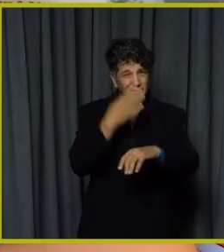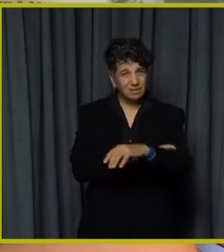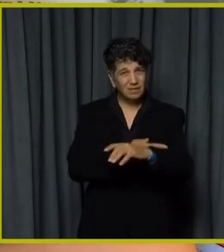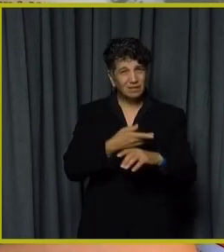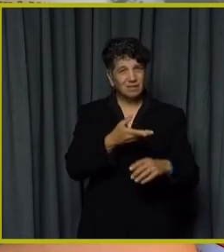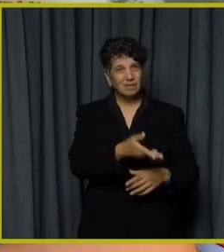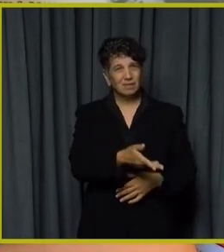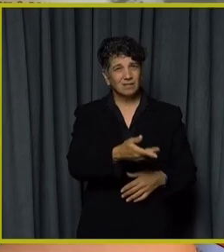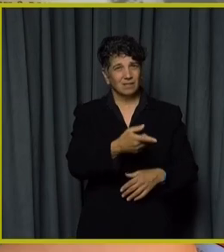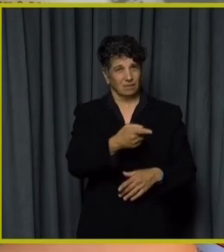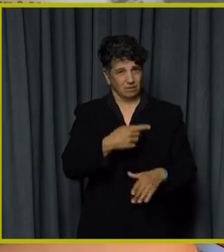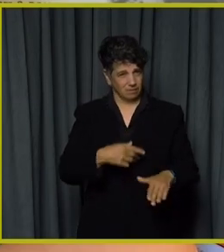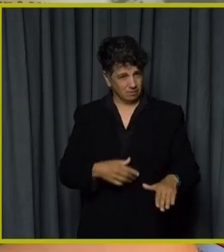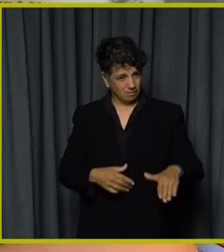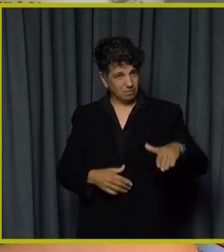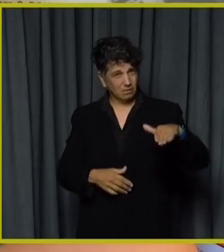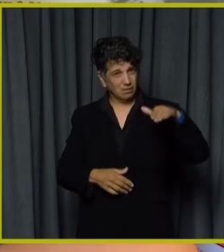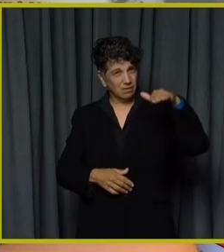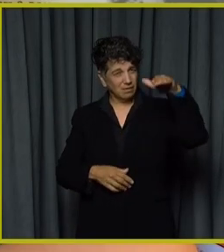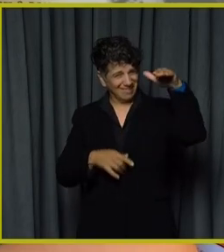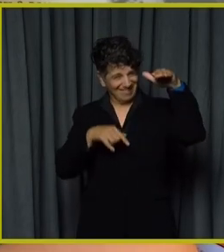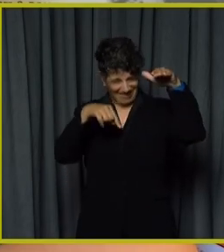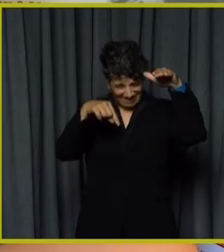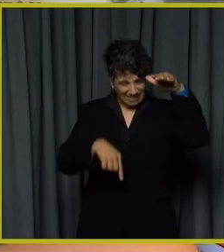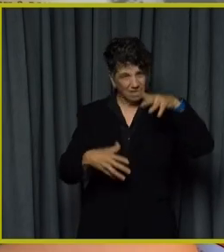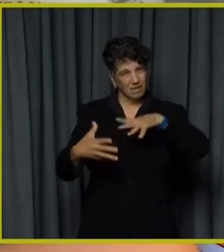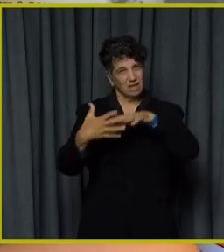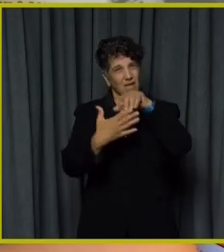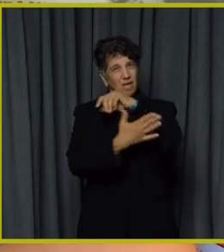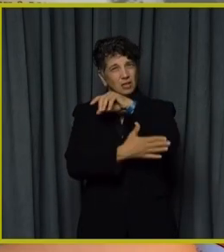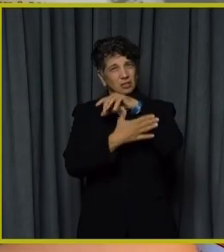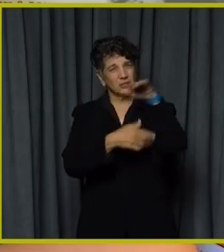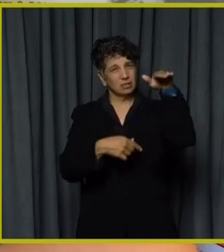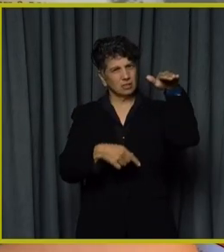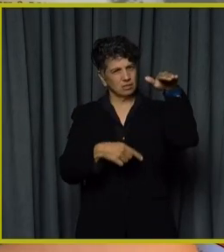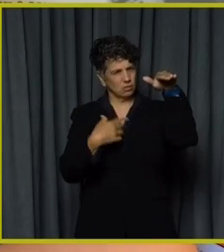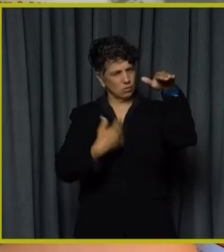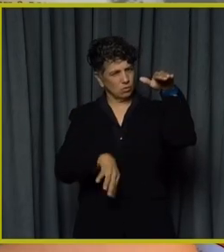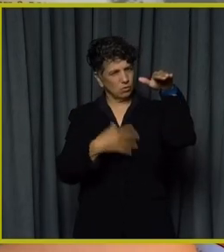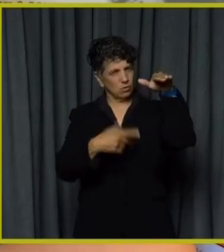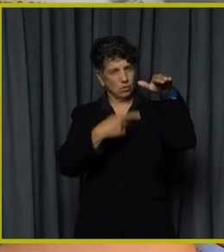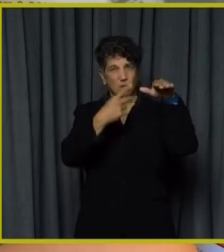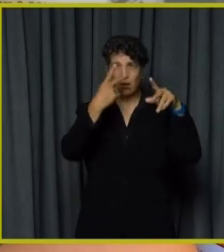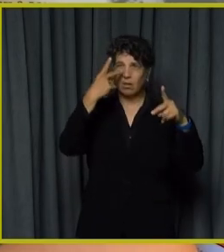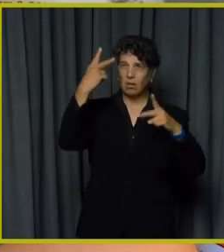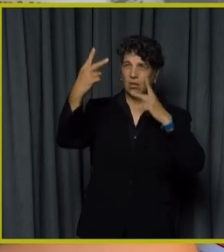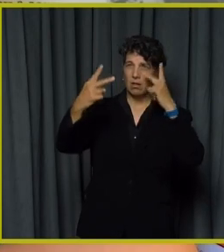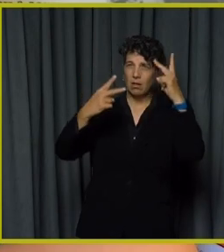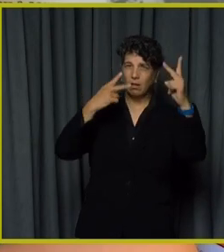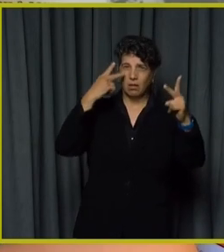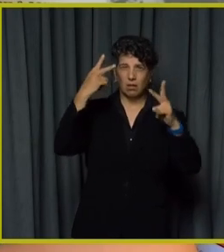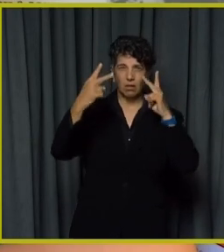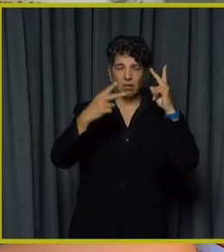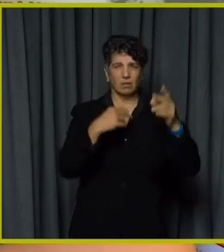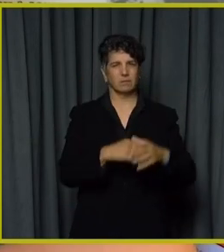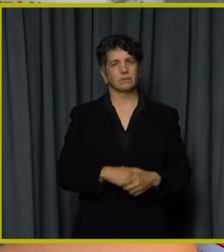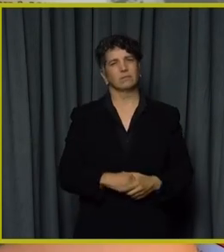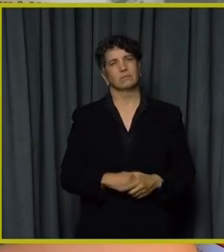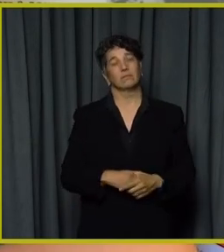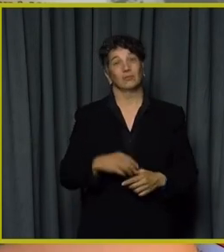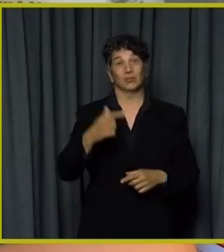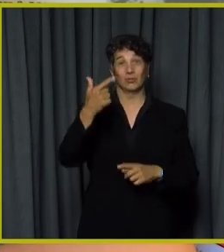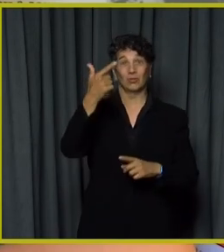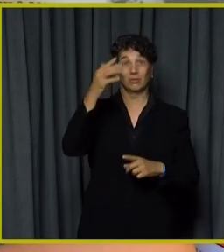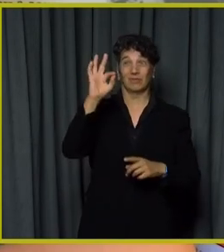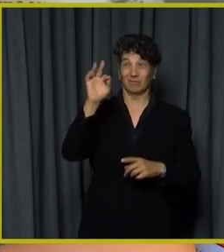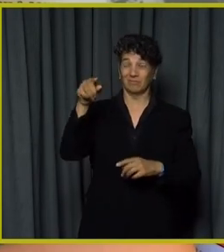in this country and this society, that when George Floyd was killed, there was a call that